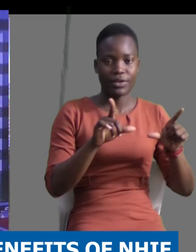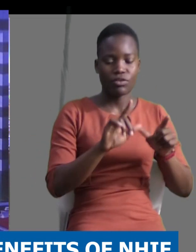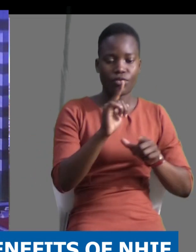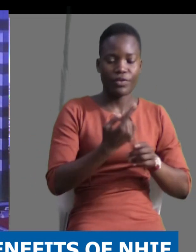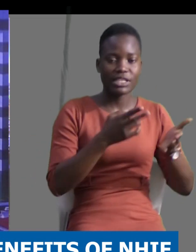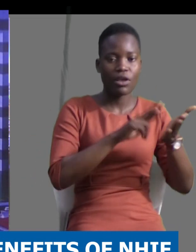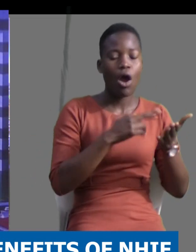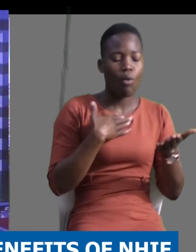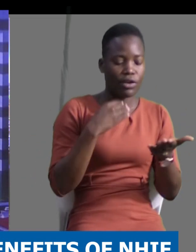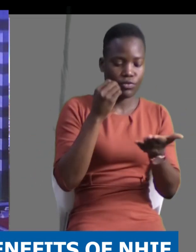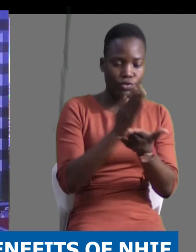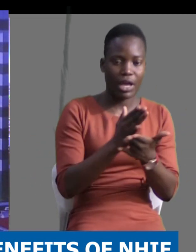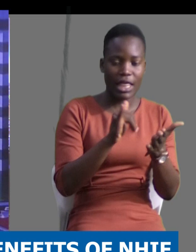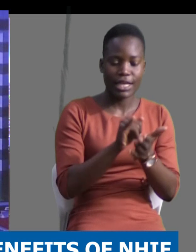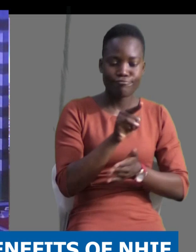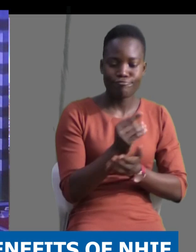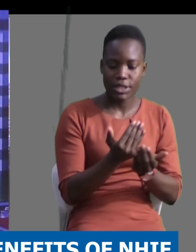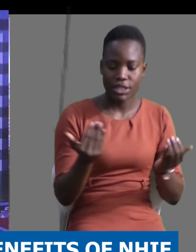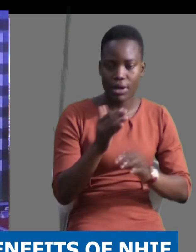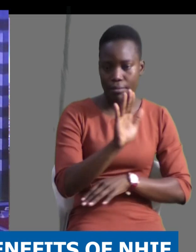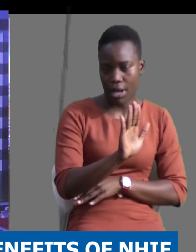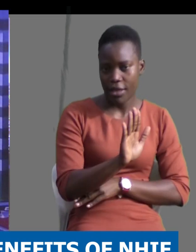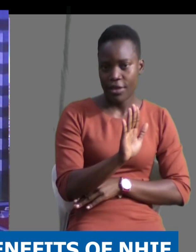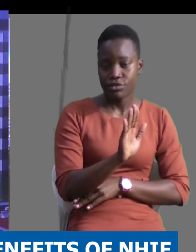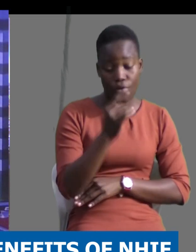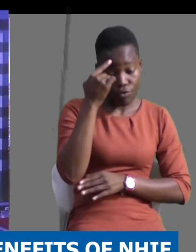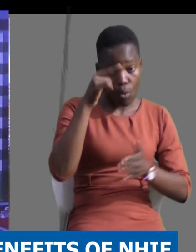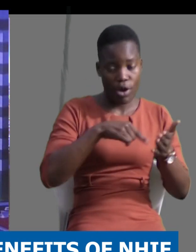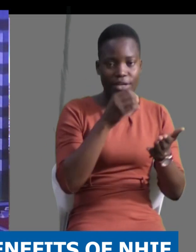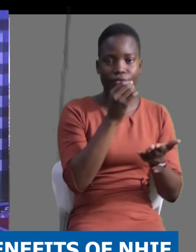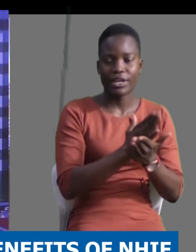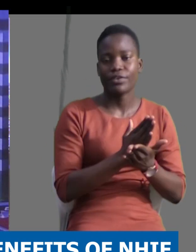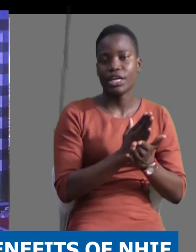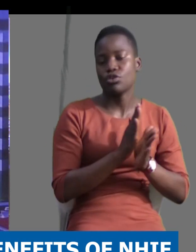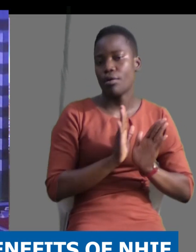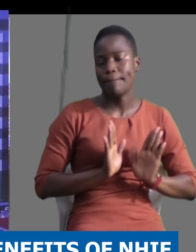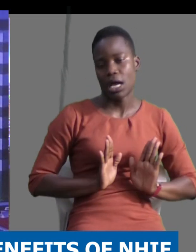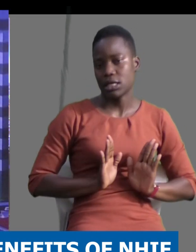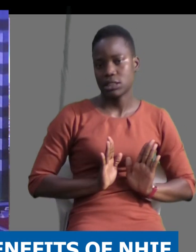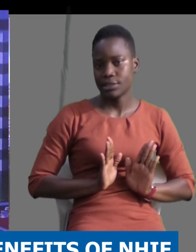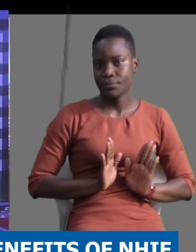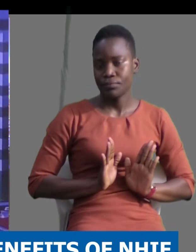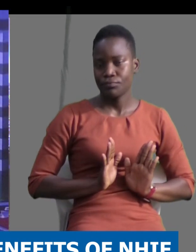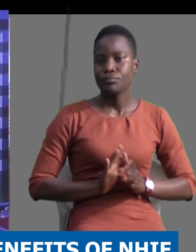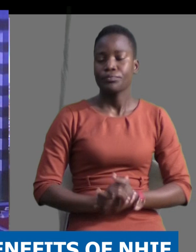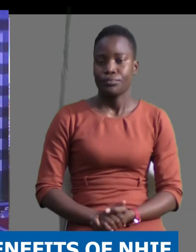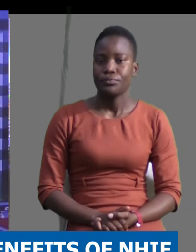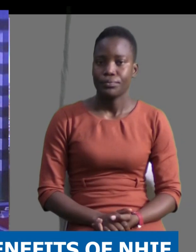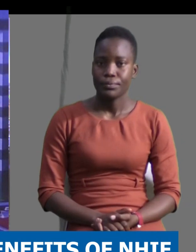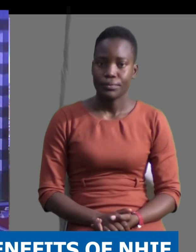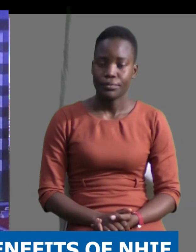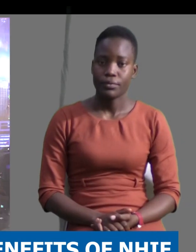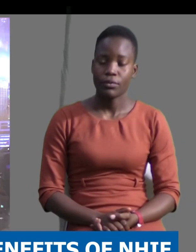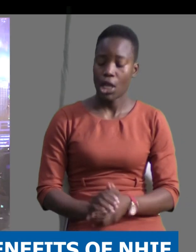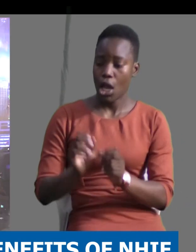first registration, we always just want to verify that these are your children. So this is just for verification purposes. For